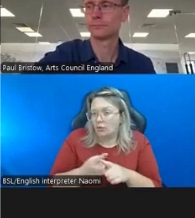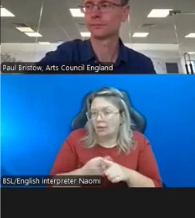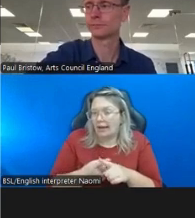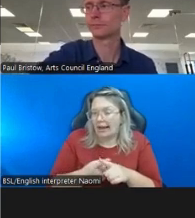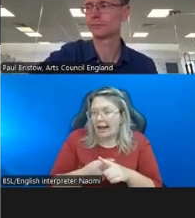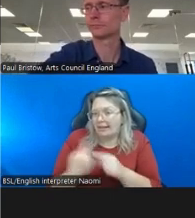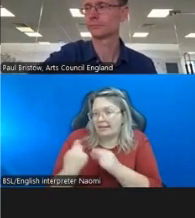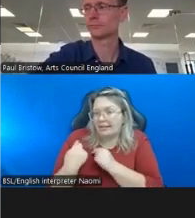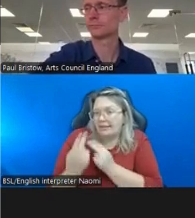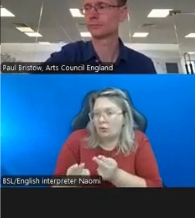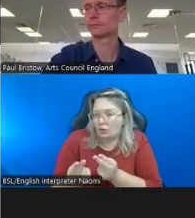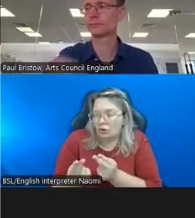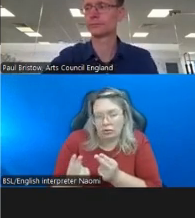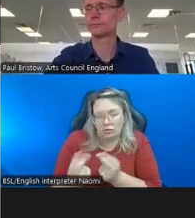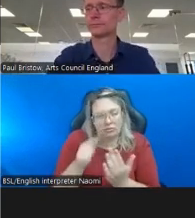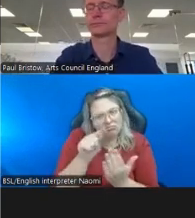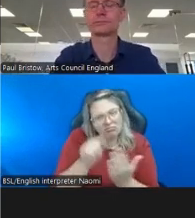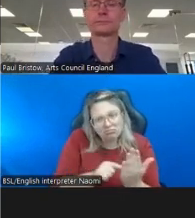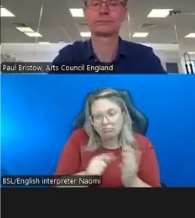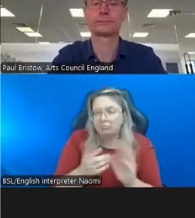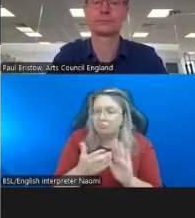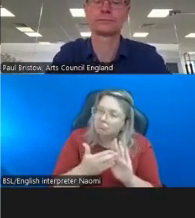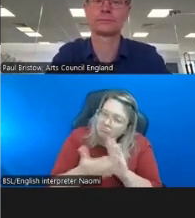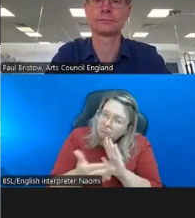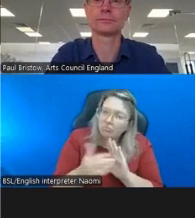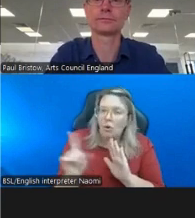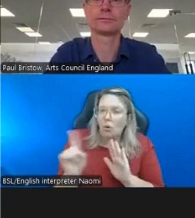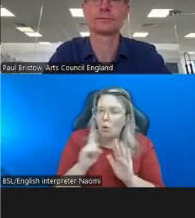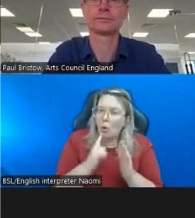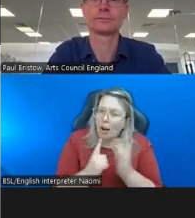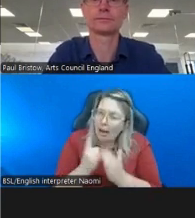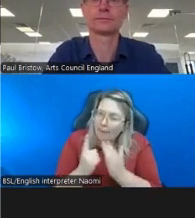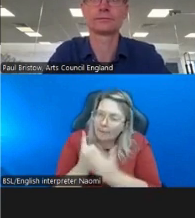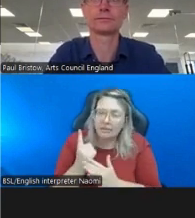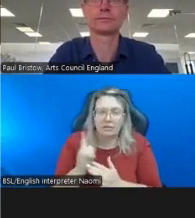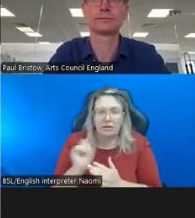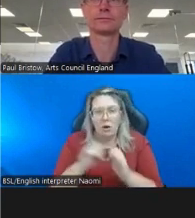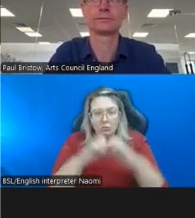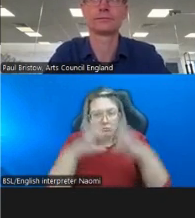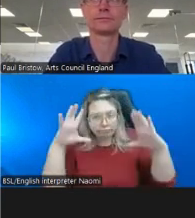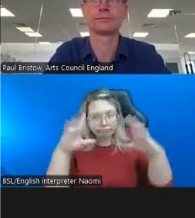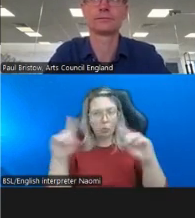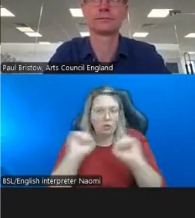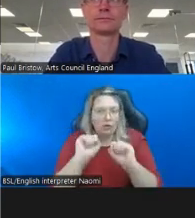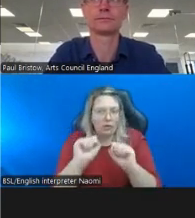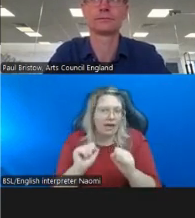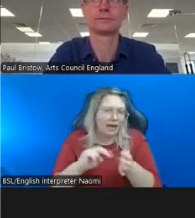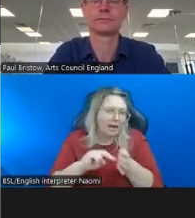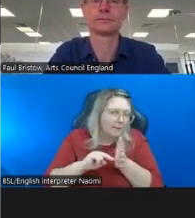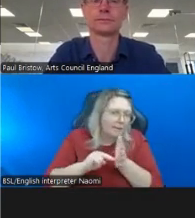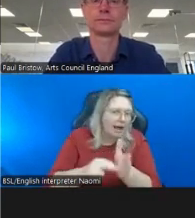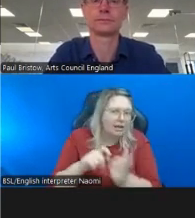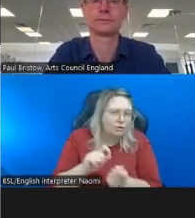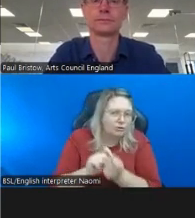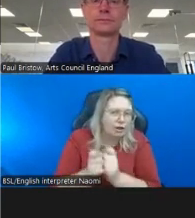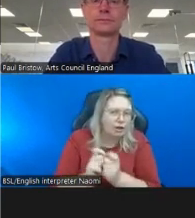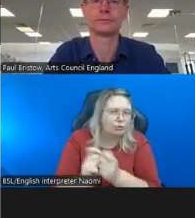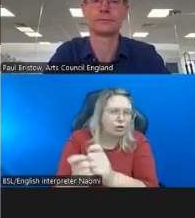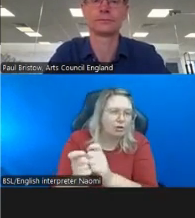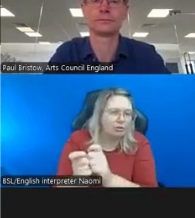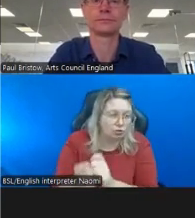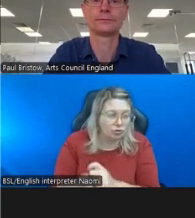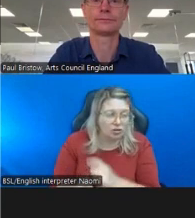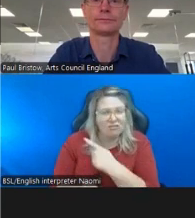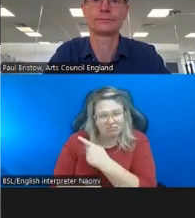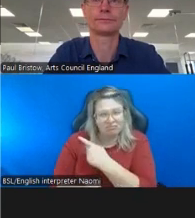the direction of travel and some of the kind of technical things and changes they want to implement. And much of this is kind